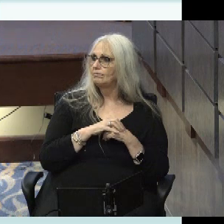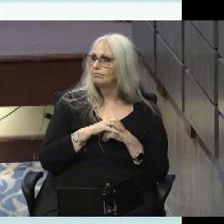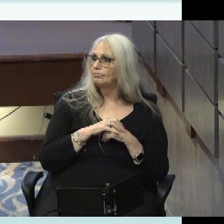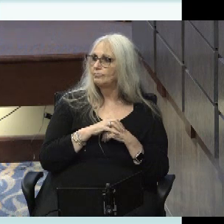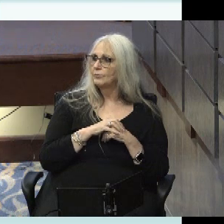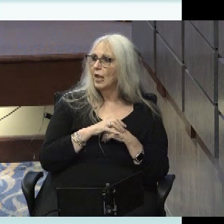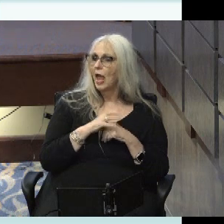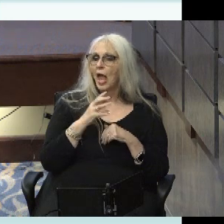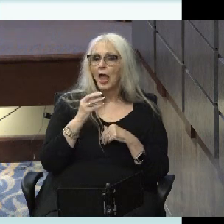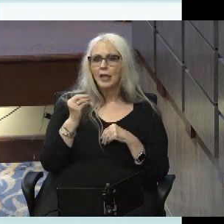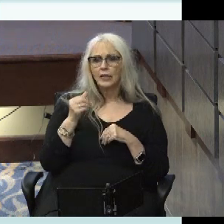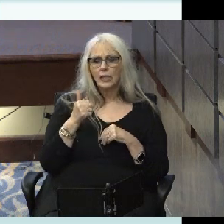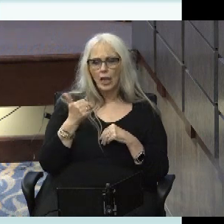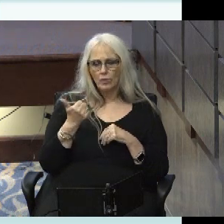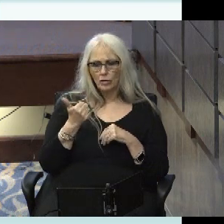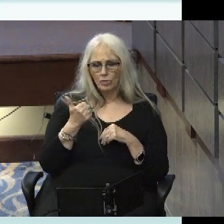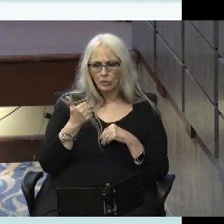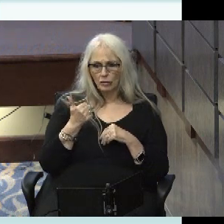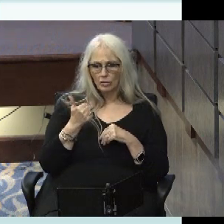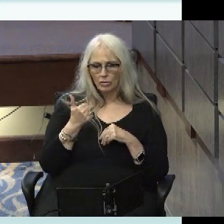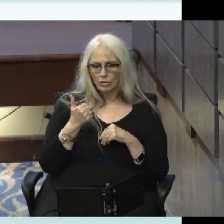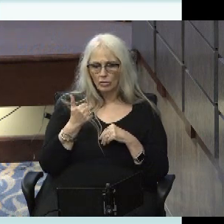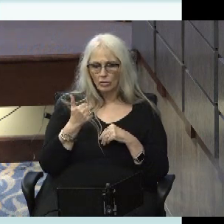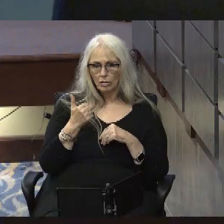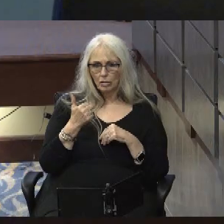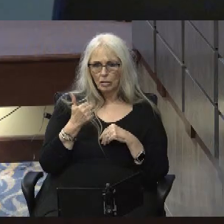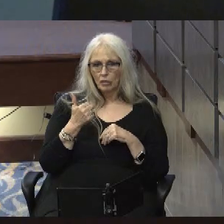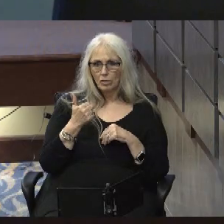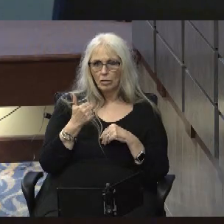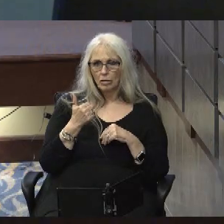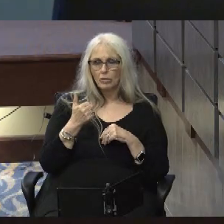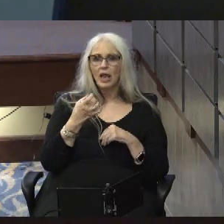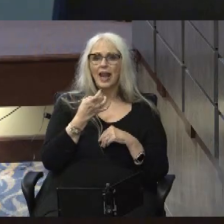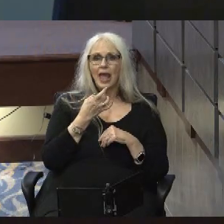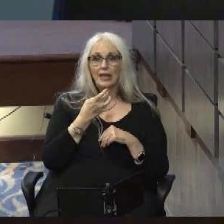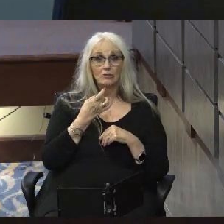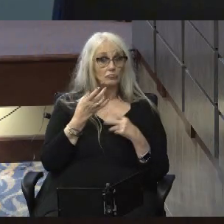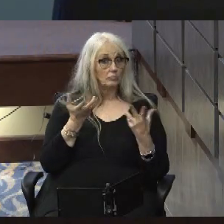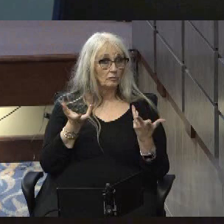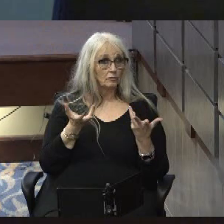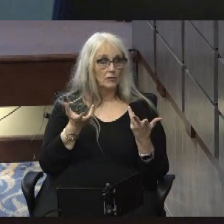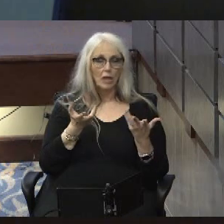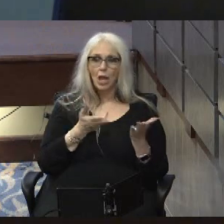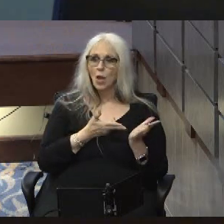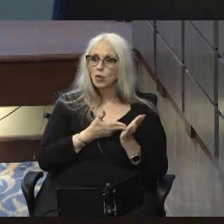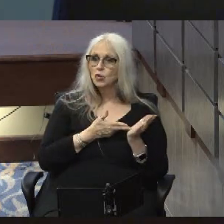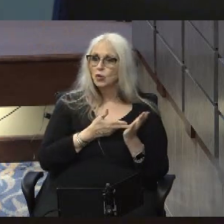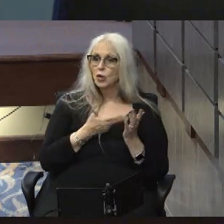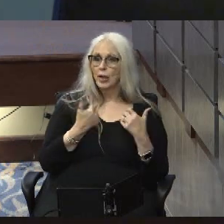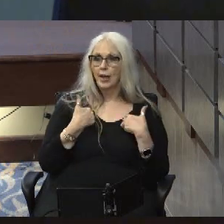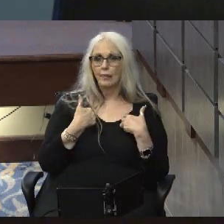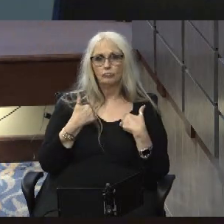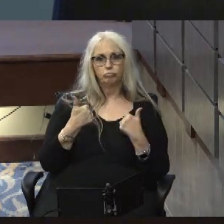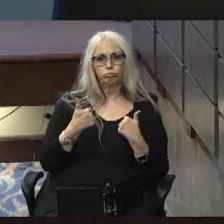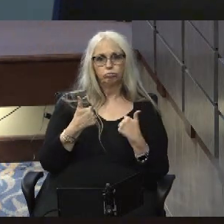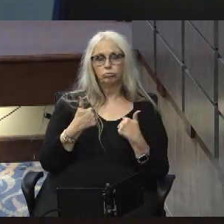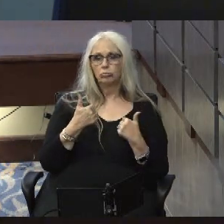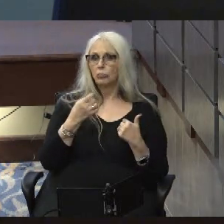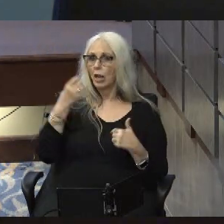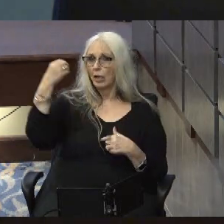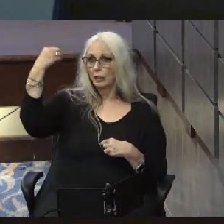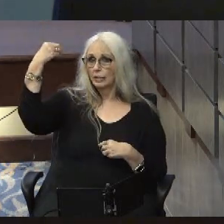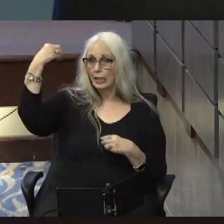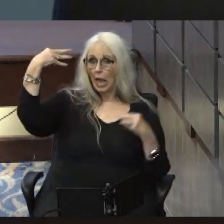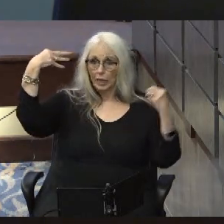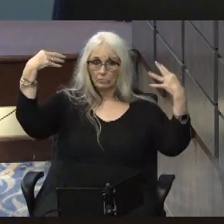The other two other observations. One, other one is the lighting. I'm sure this is going to have state-of-the-art lighting, because that's one